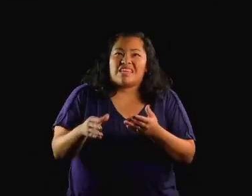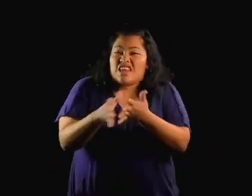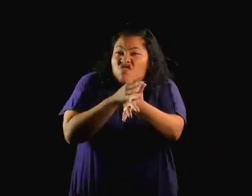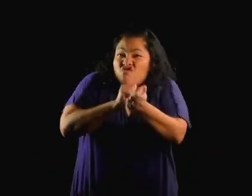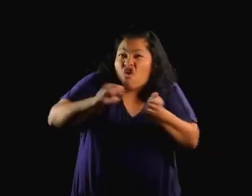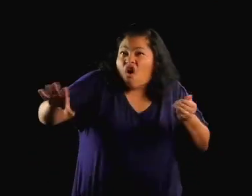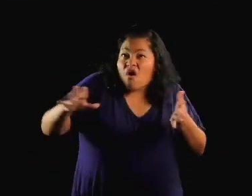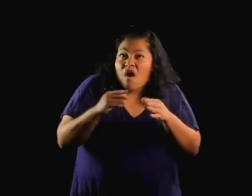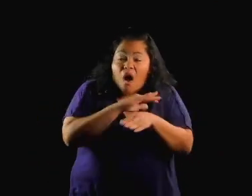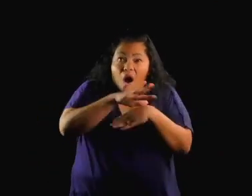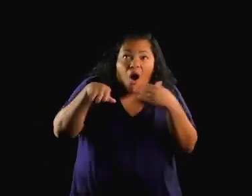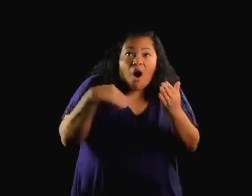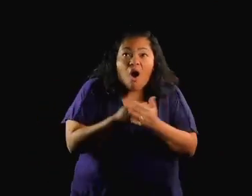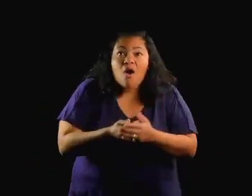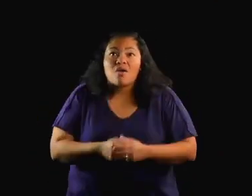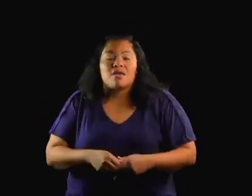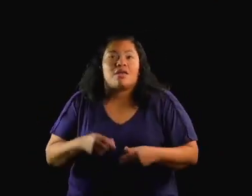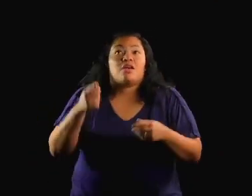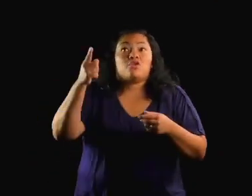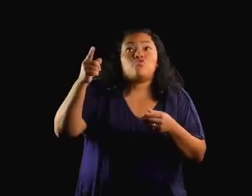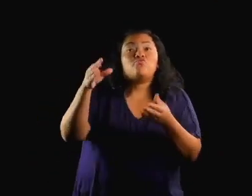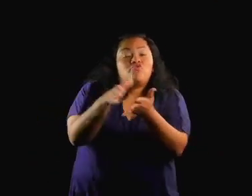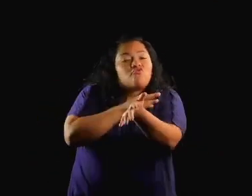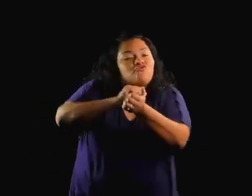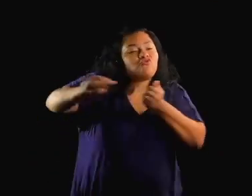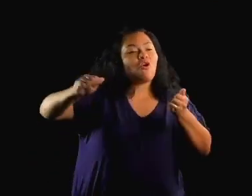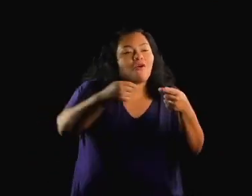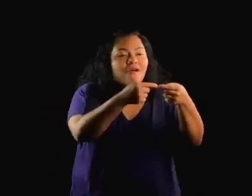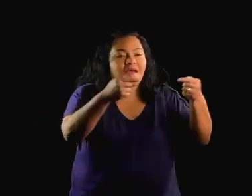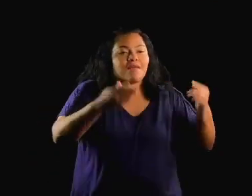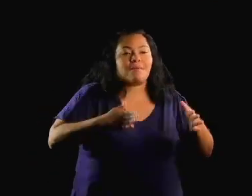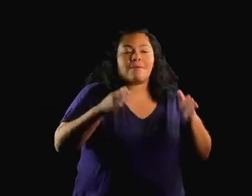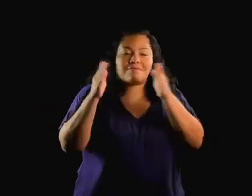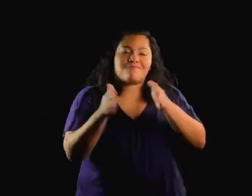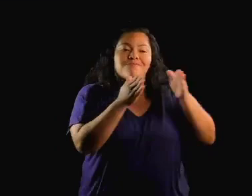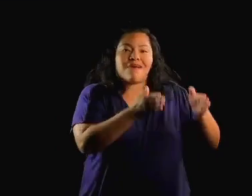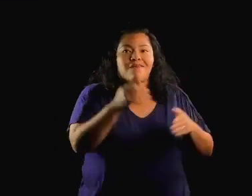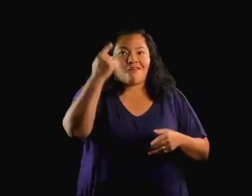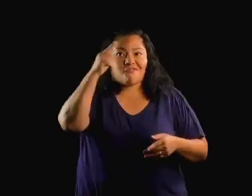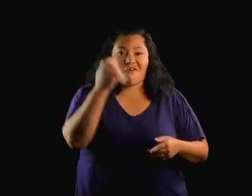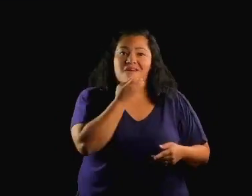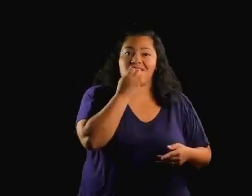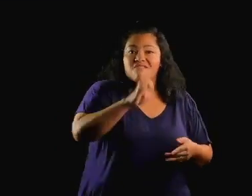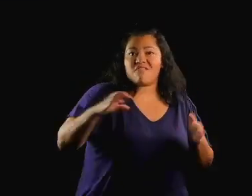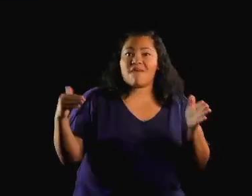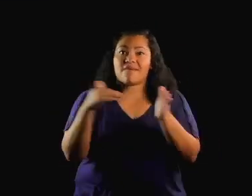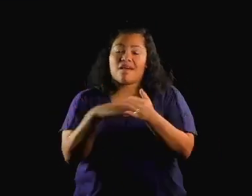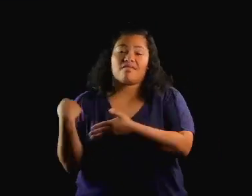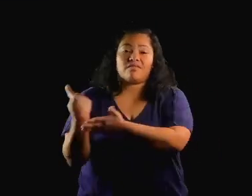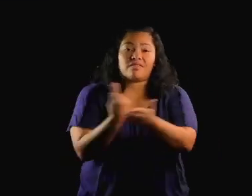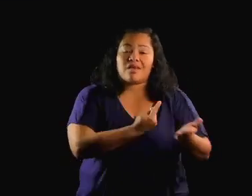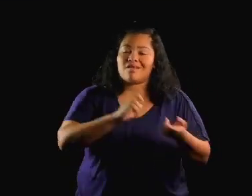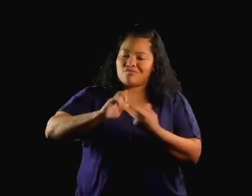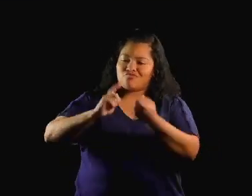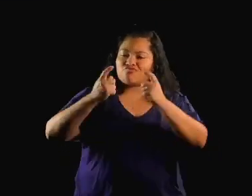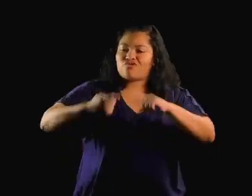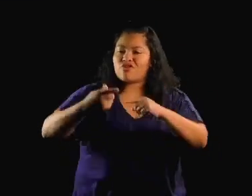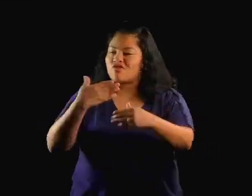my God, yeah, yeah. You take what the enemy meant for evil and you turn it